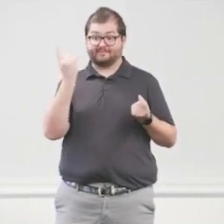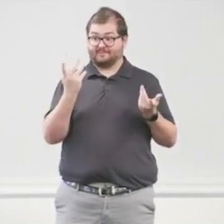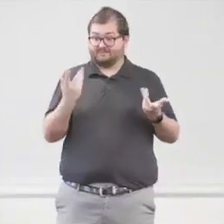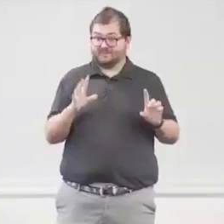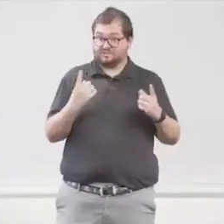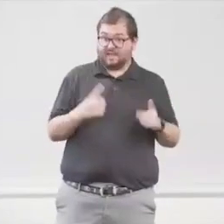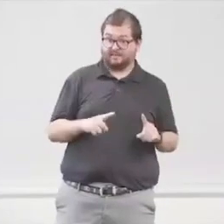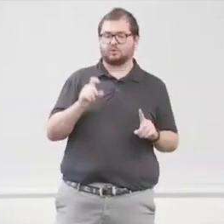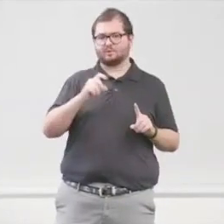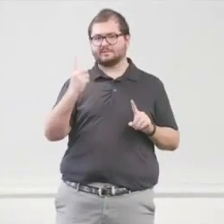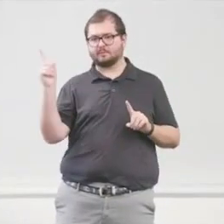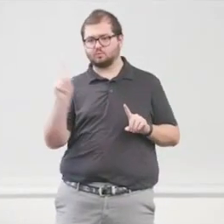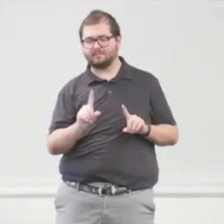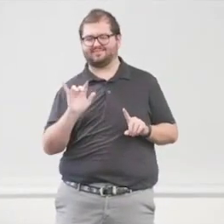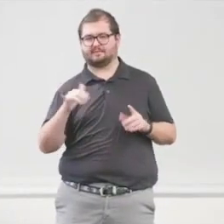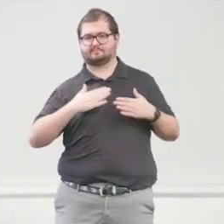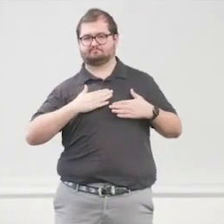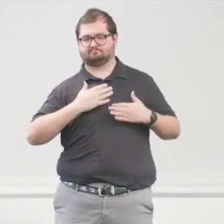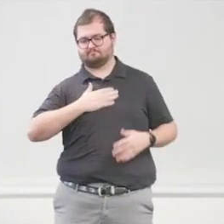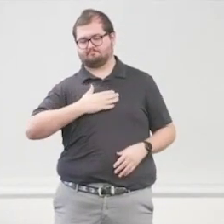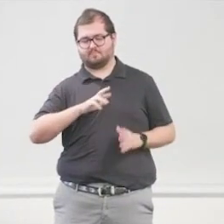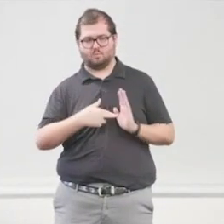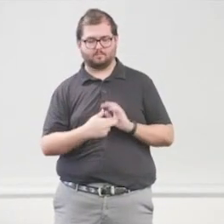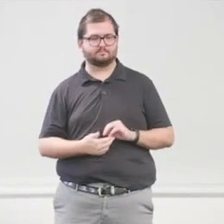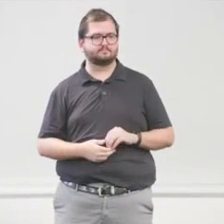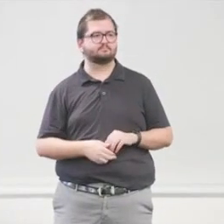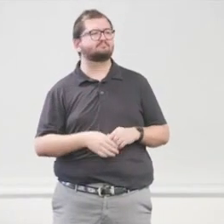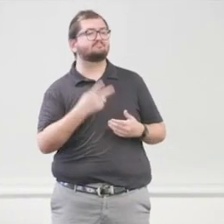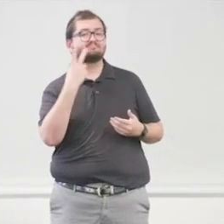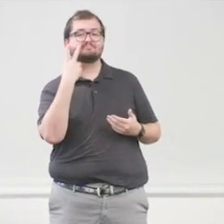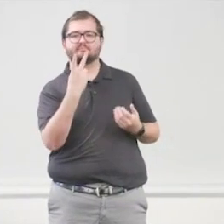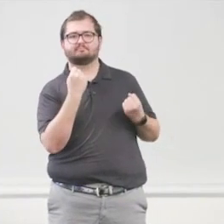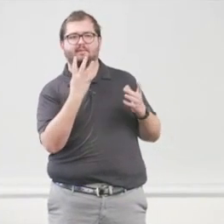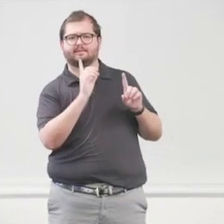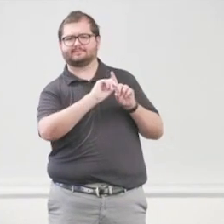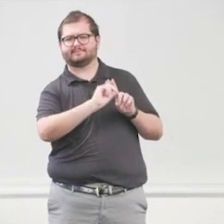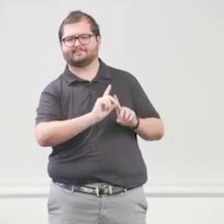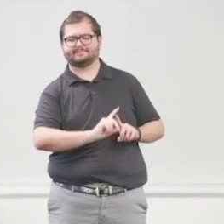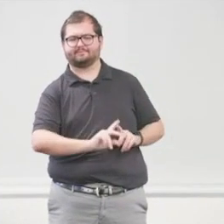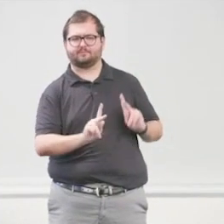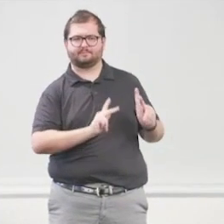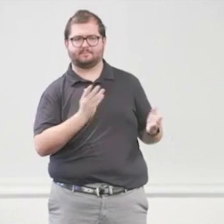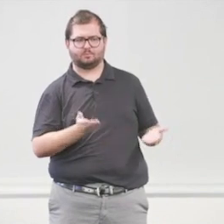to help you. So as you'll see, we've got a fantastic representation here. And as